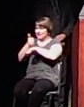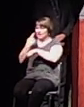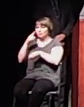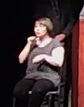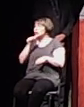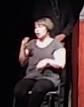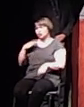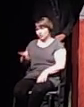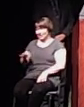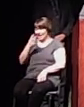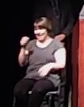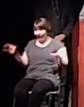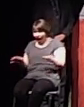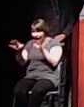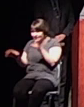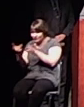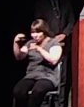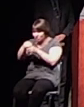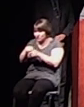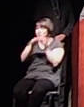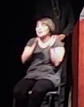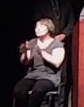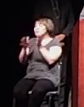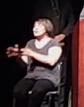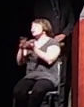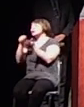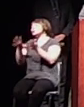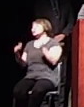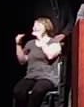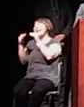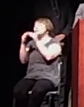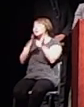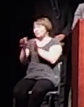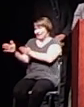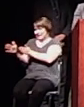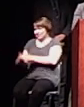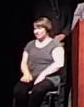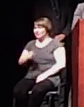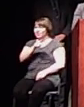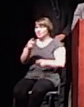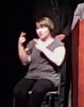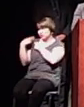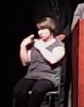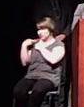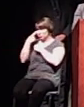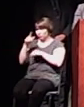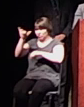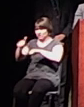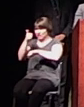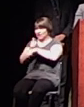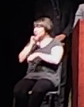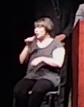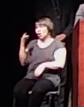active participant in the planning and development of the student equity plan. They are responsible for the implementation of